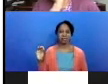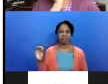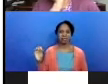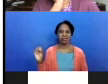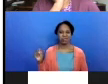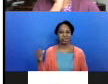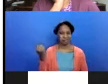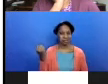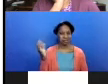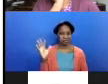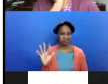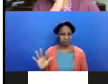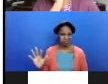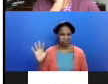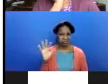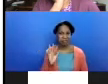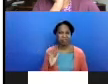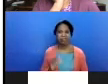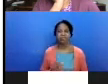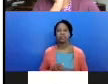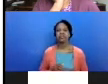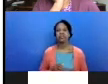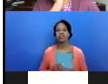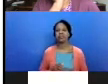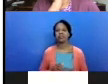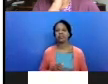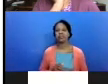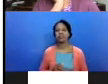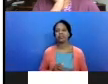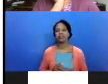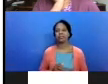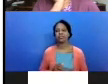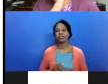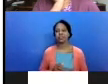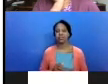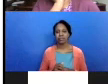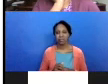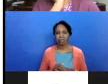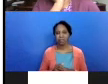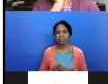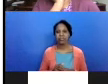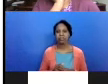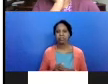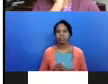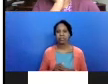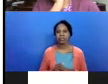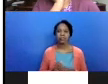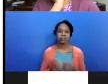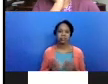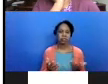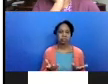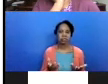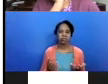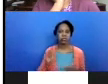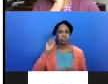went to Duluth, came back with really an oppositional engagement with the men. They had a gender analysis and a social justice analysis that